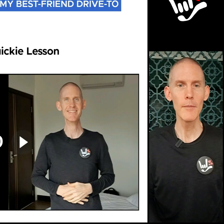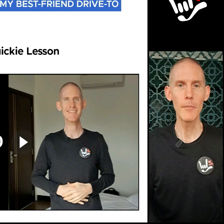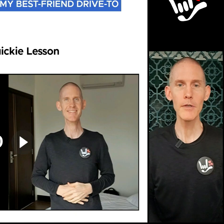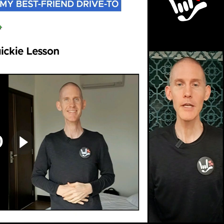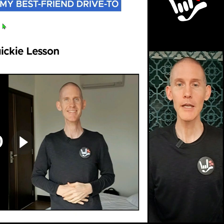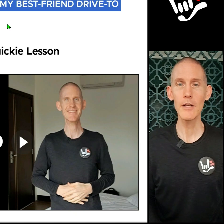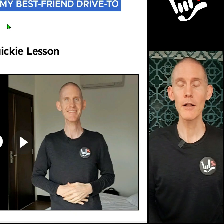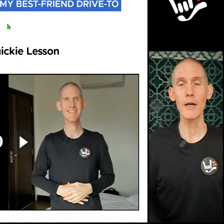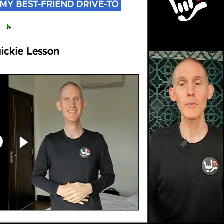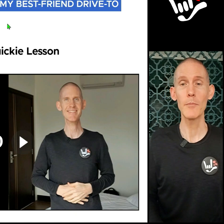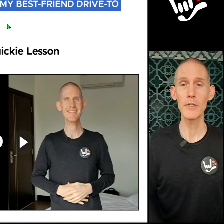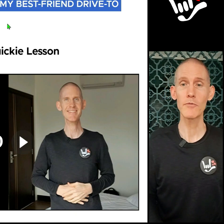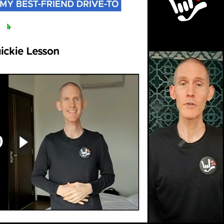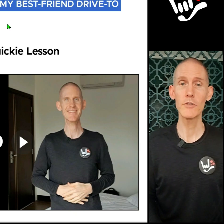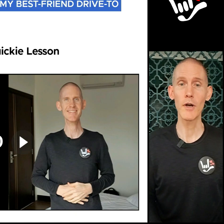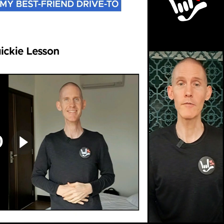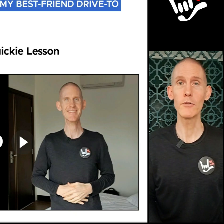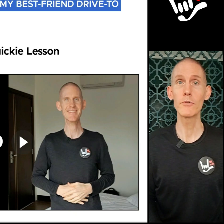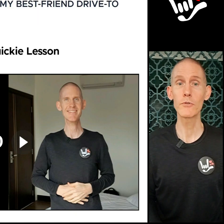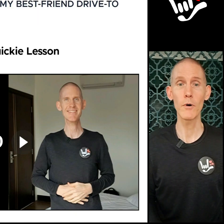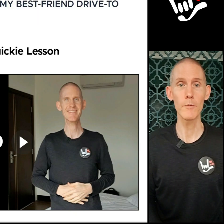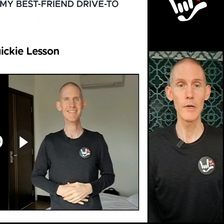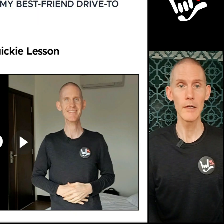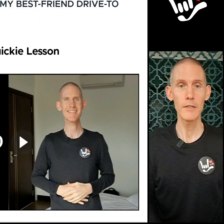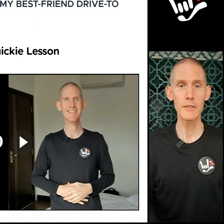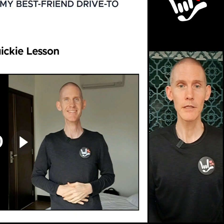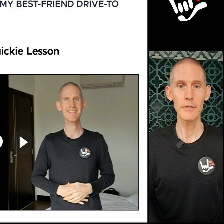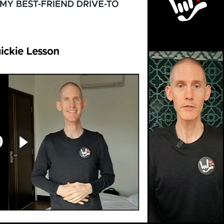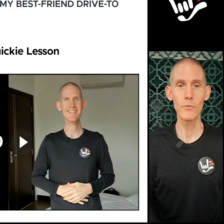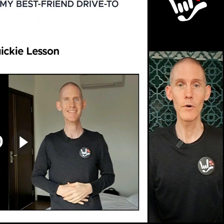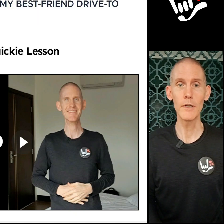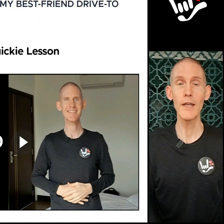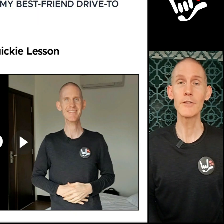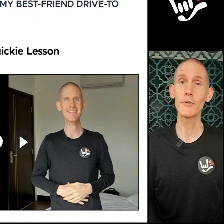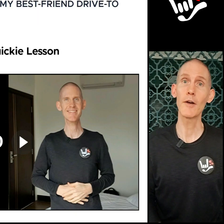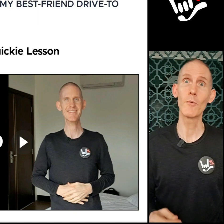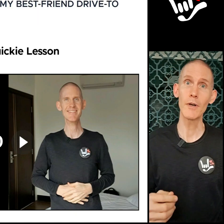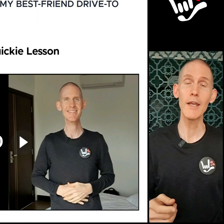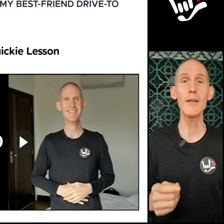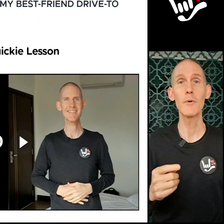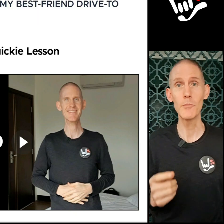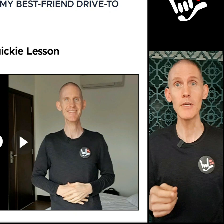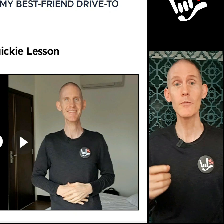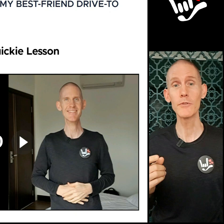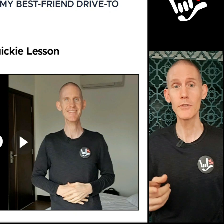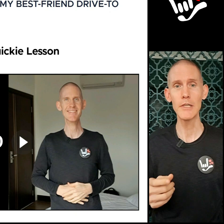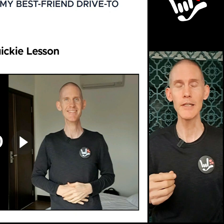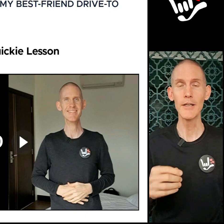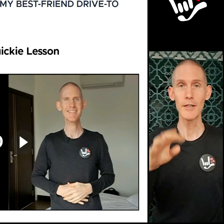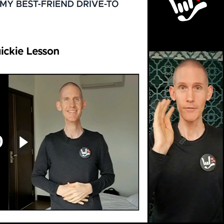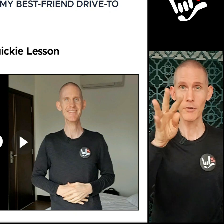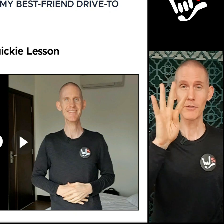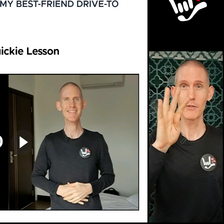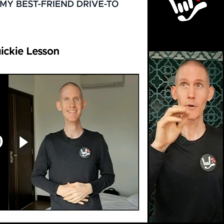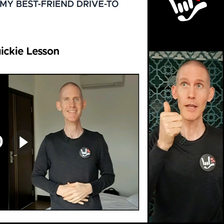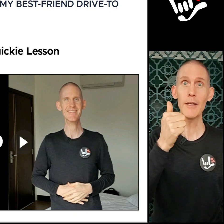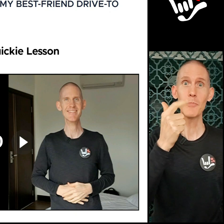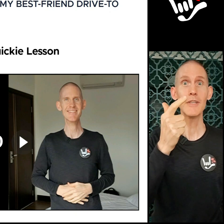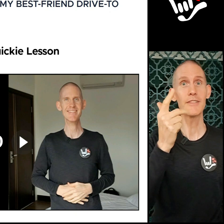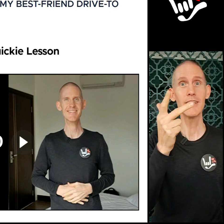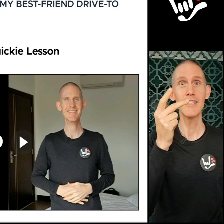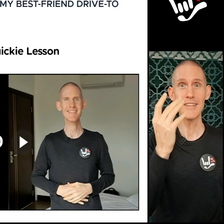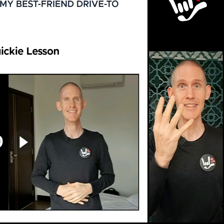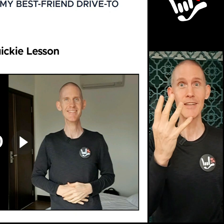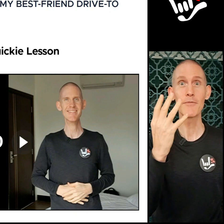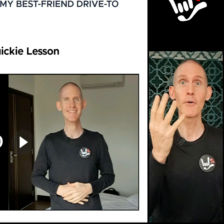have Monday 8 o'clock, my best friend drive to store. This is lesson 1A, so you have 1A, 1B, 1C for 1A,